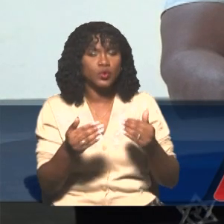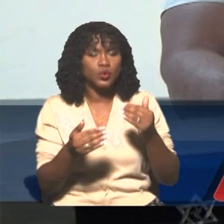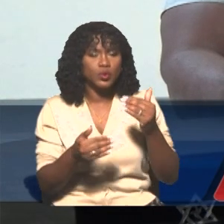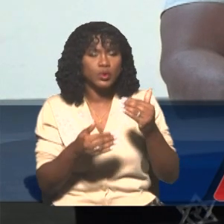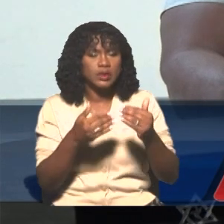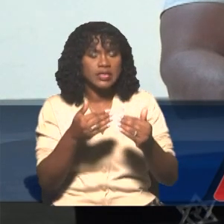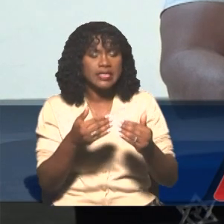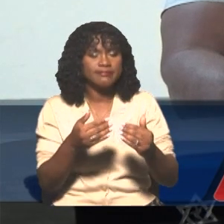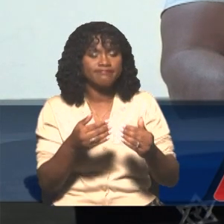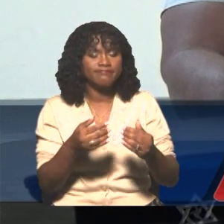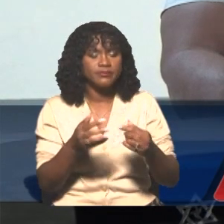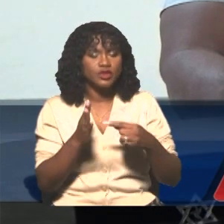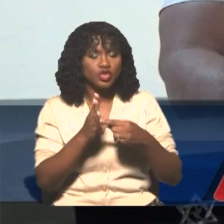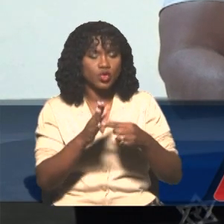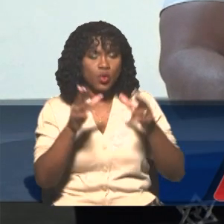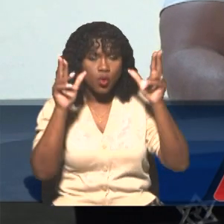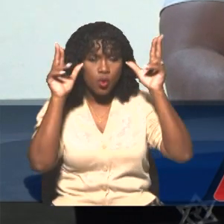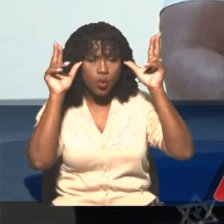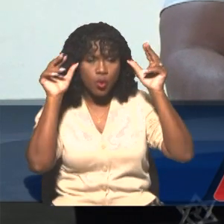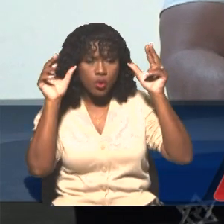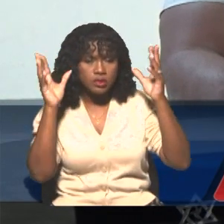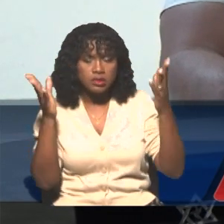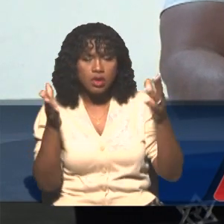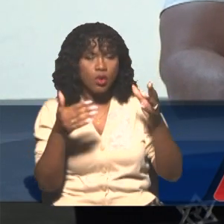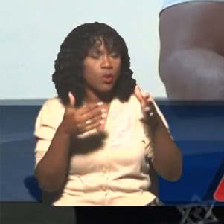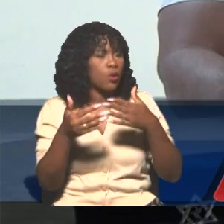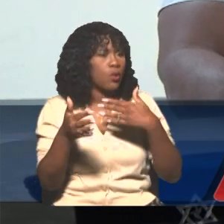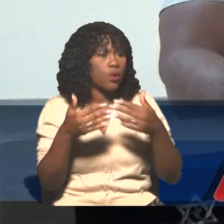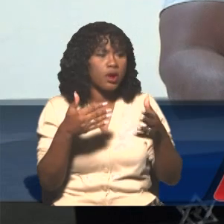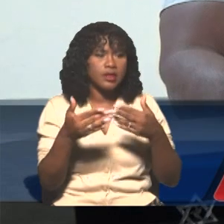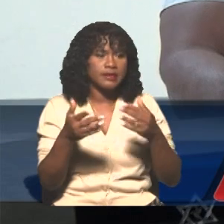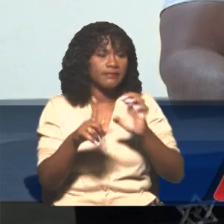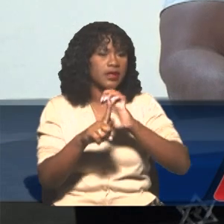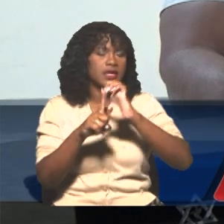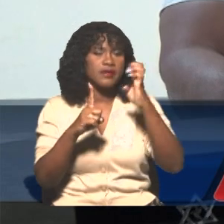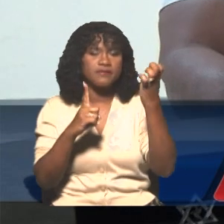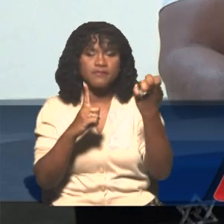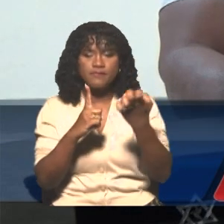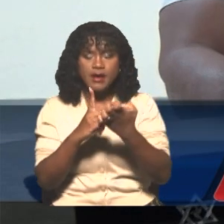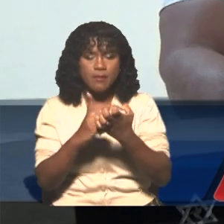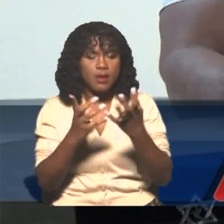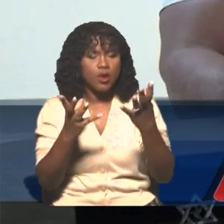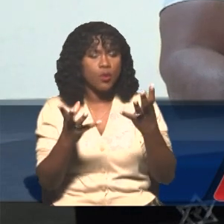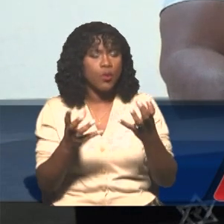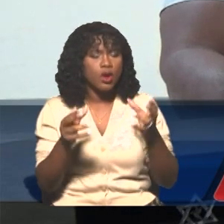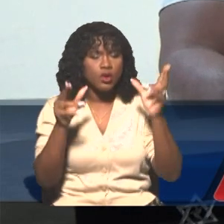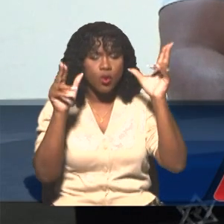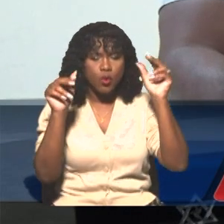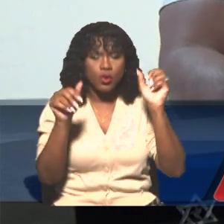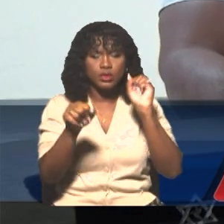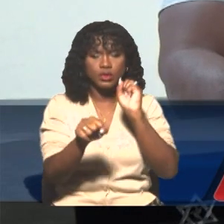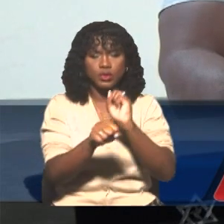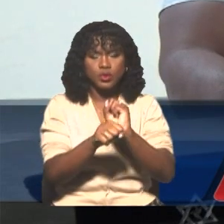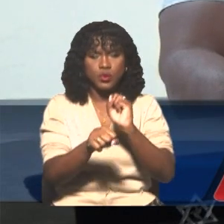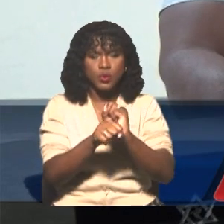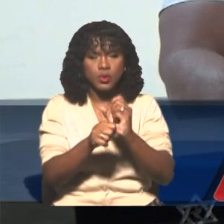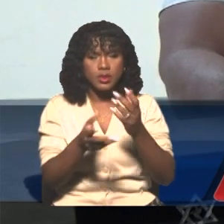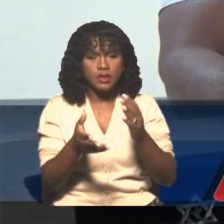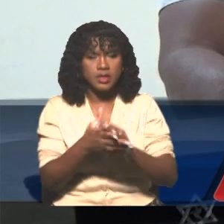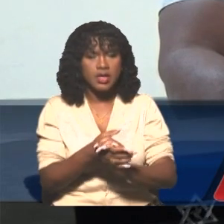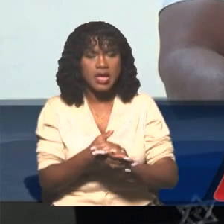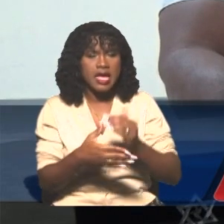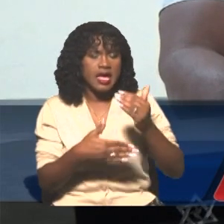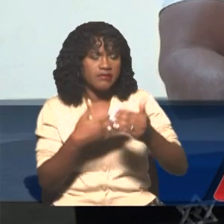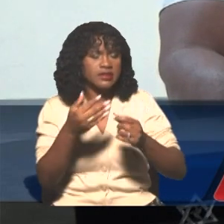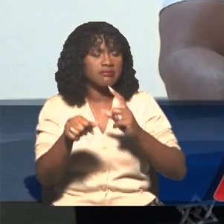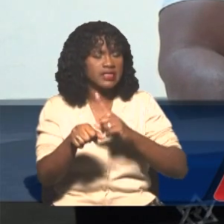the horses repetitiously to whatever environment that we would like them to work in. Over a period of time,